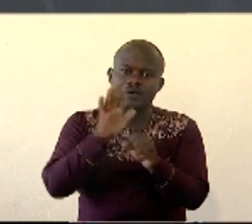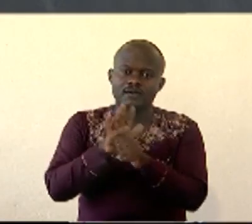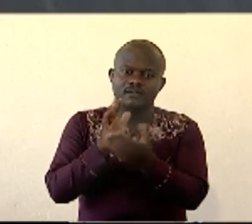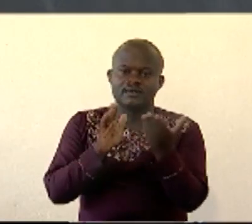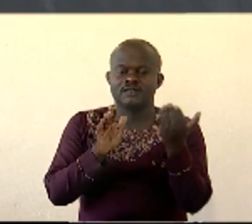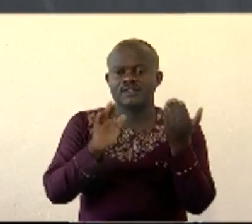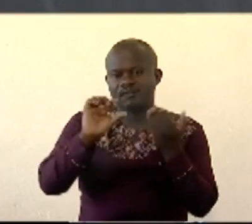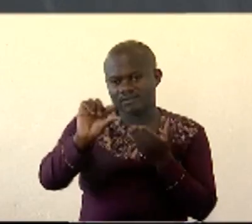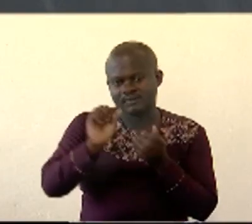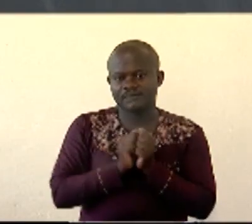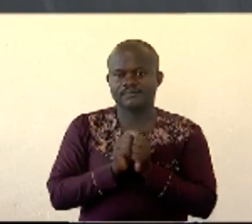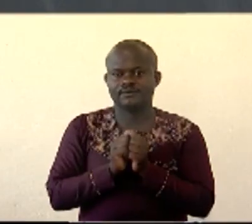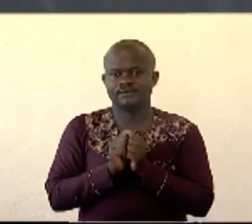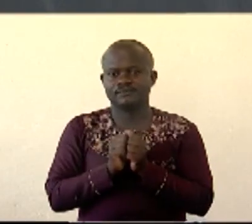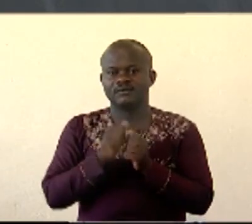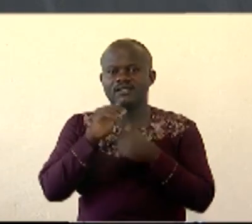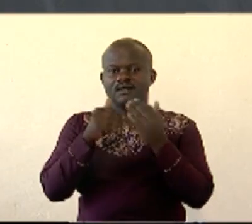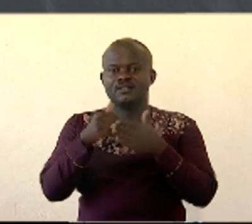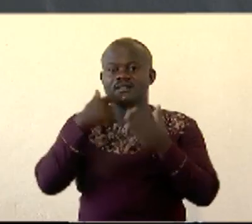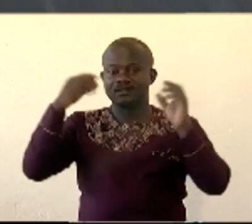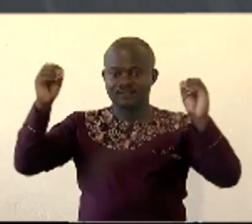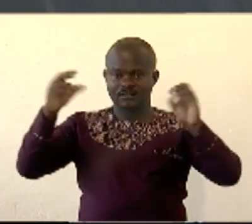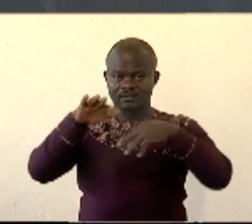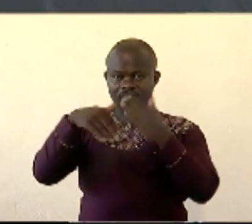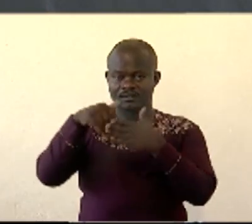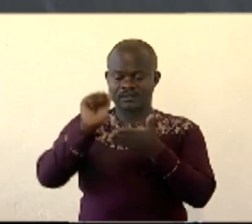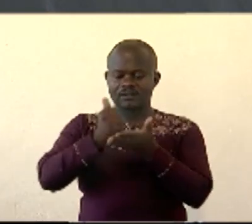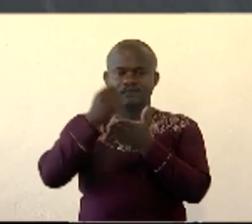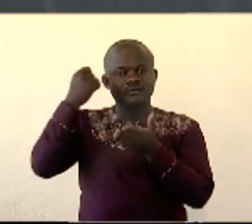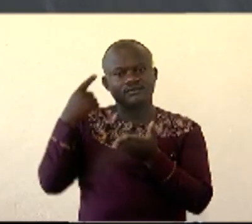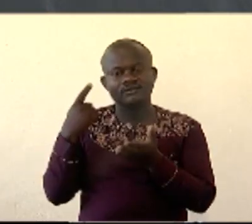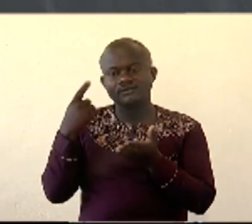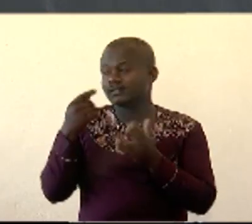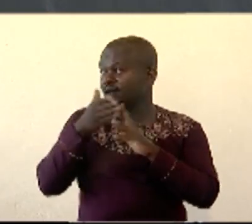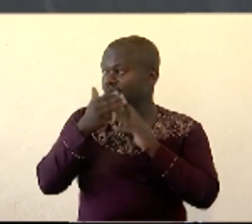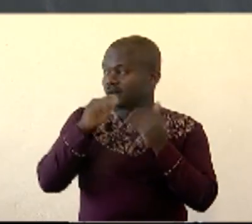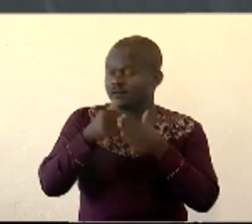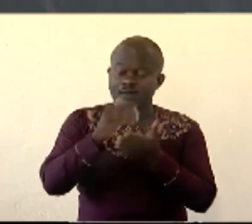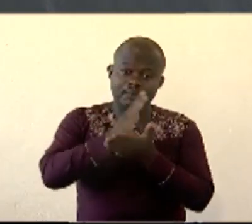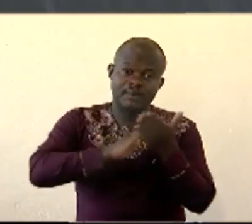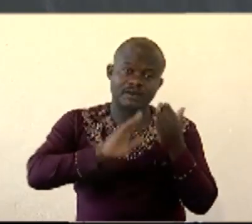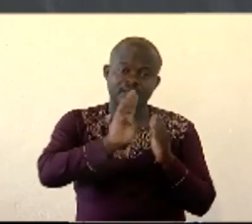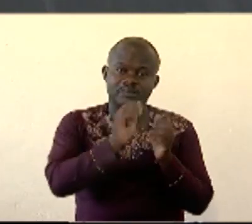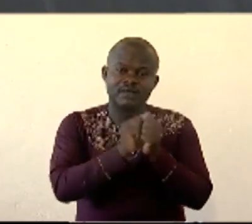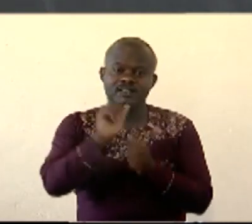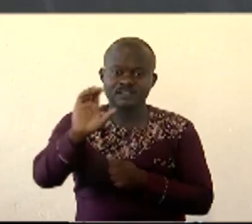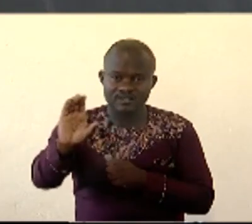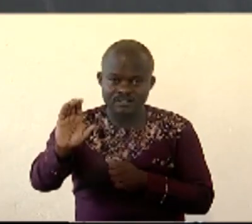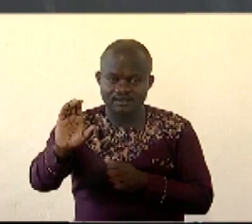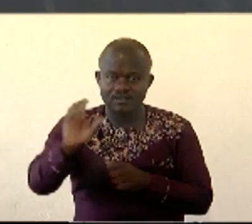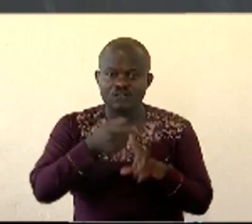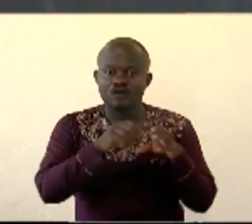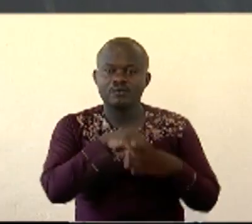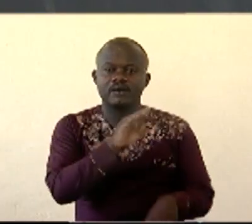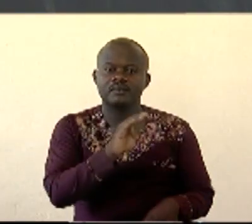of photosynthesis. It is very clear and everybody can understand. Between part B and C, from here B and C,